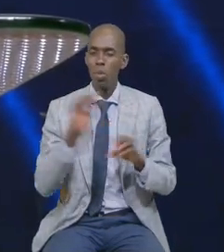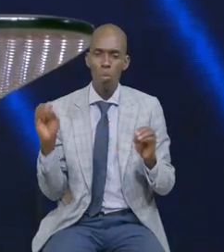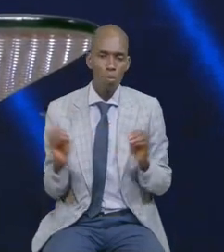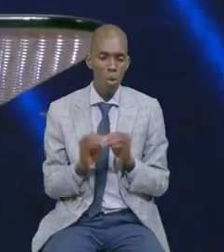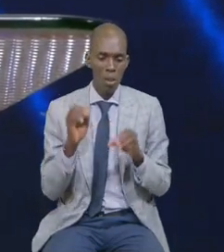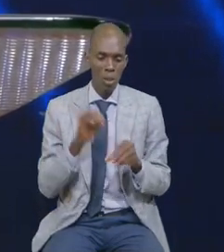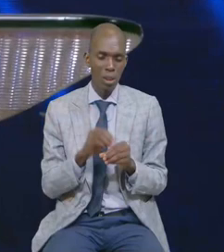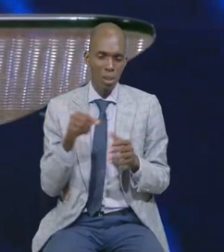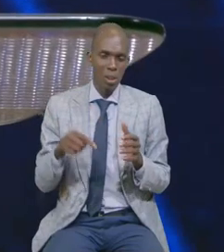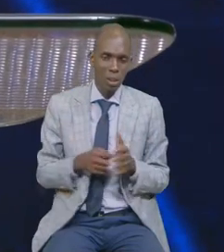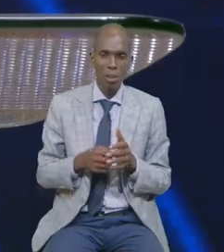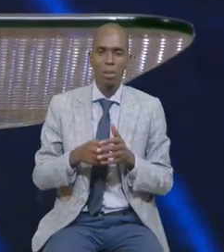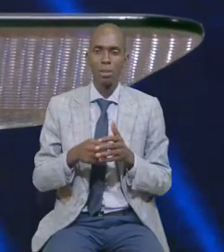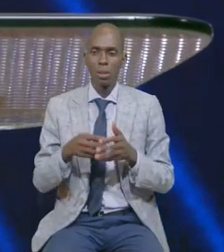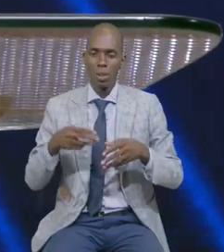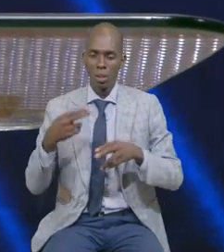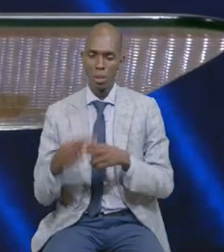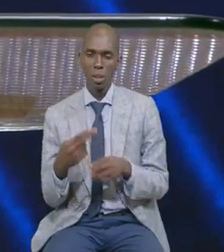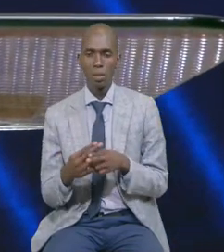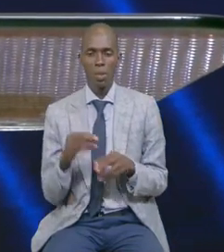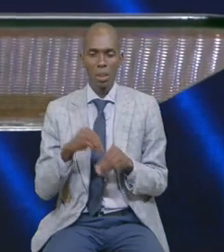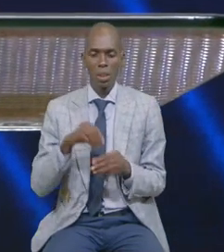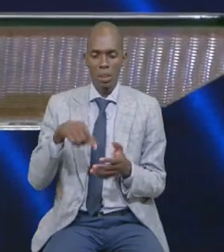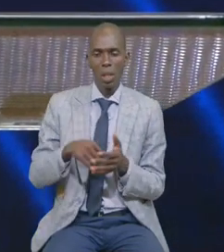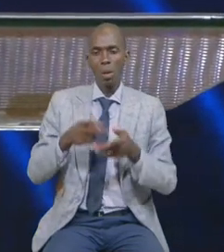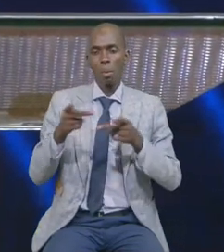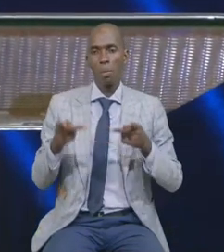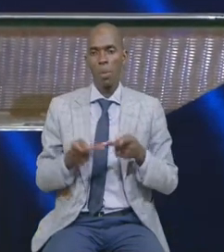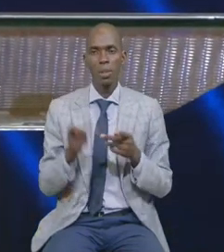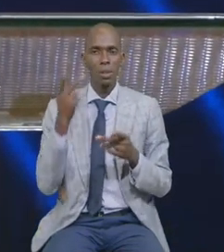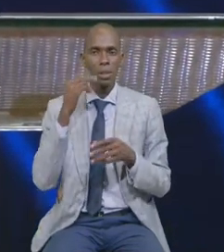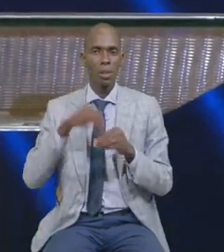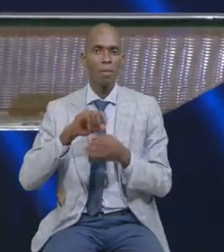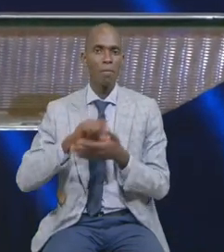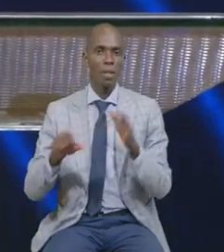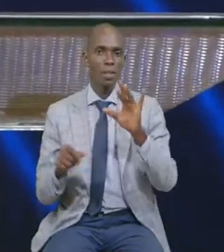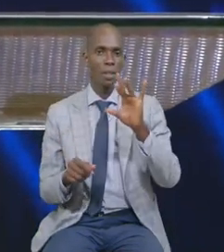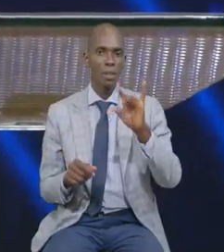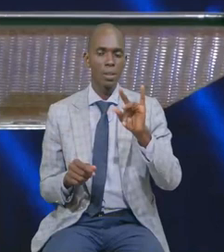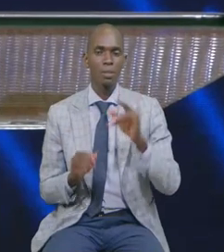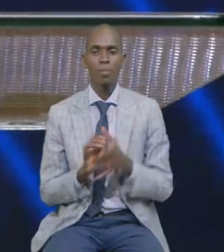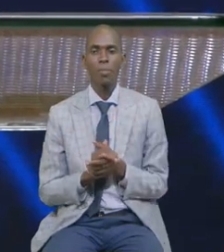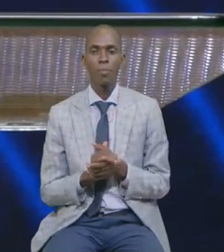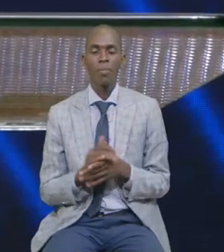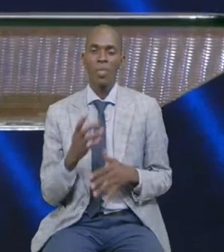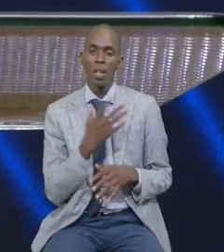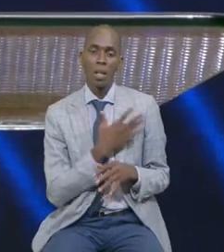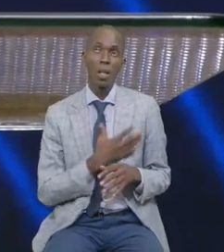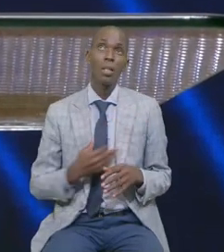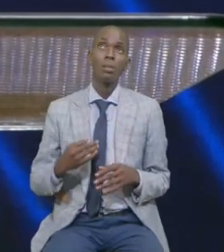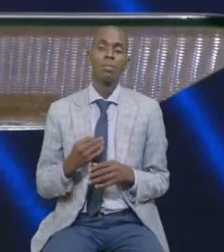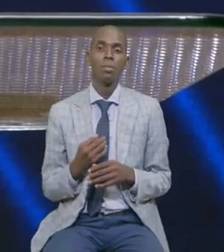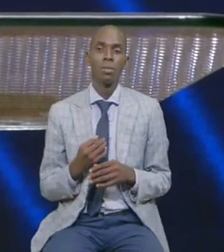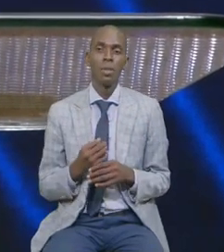in this name. Look at verse 18. In verse 18, and he called them and